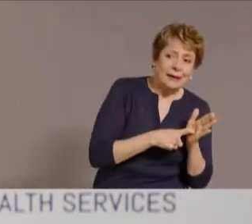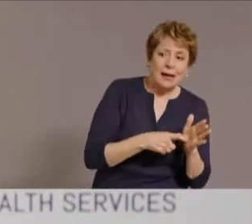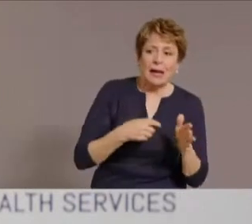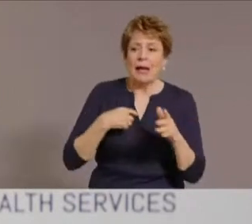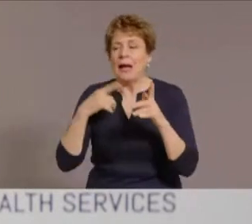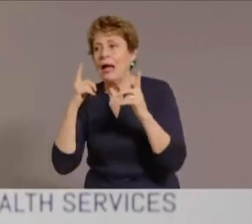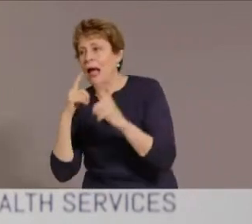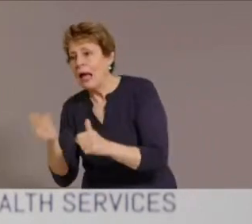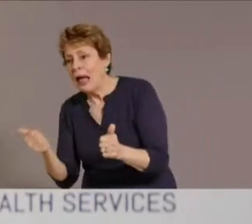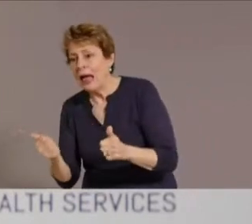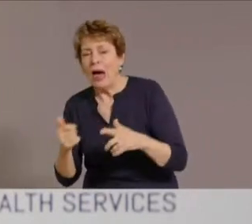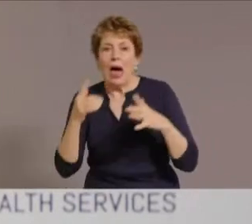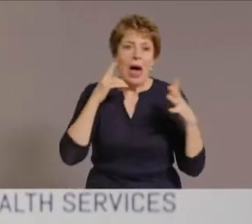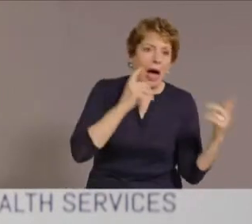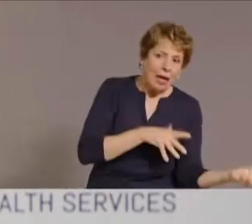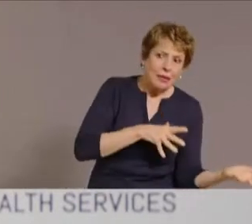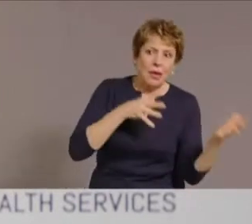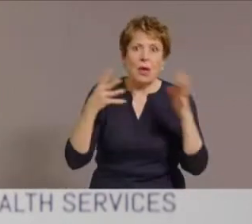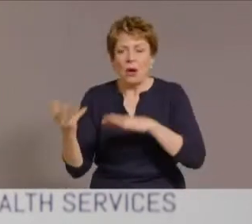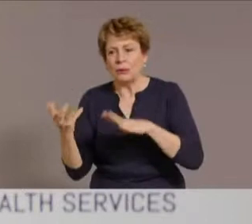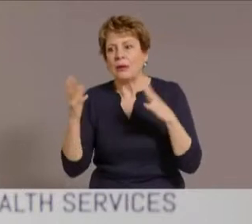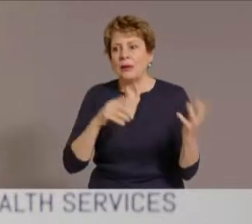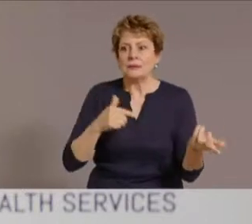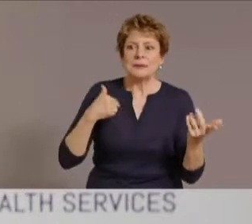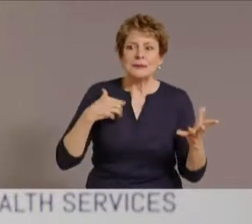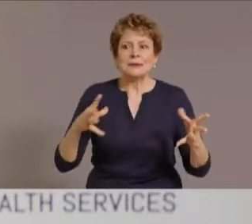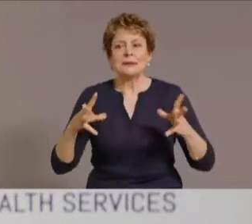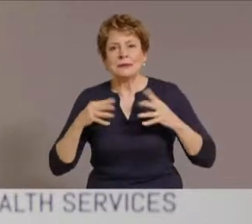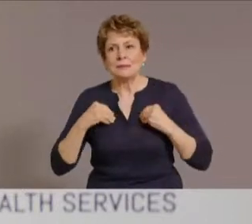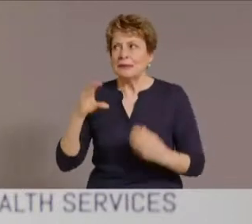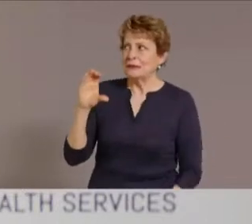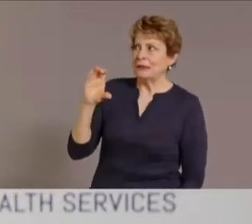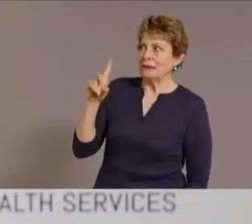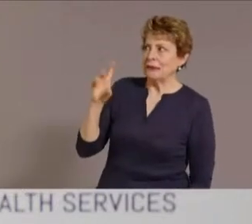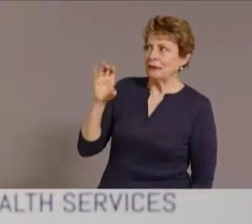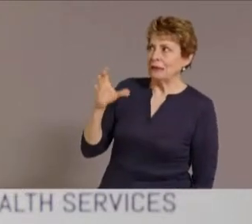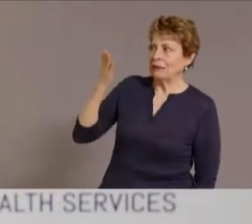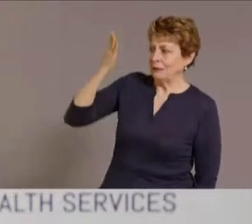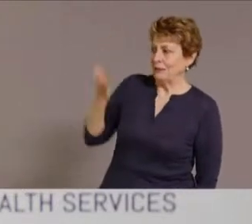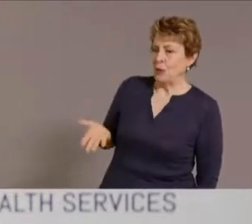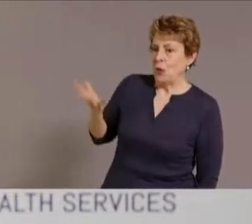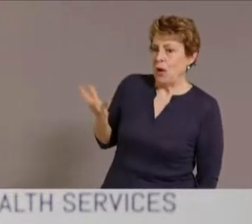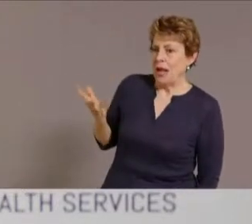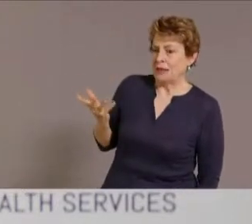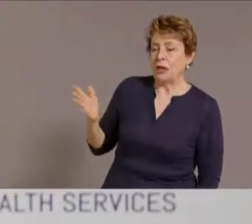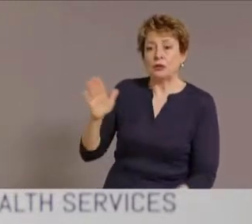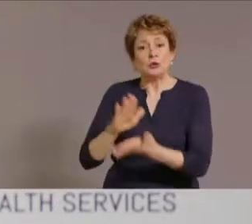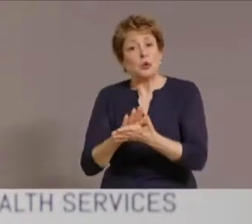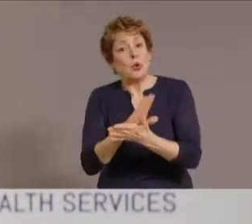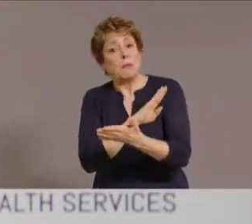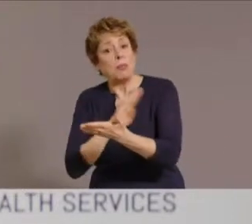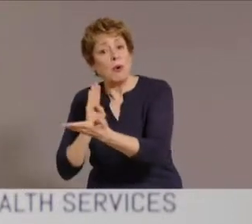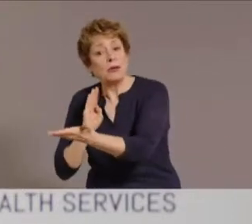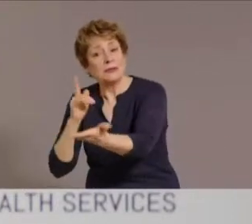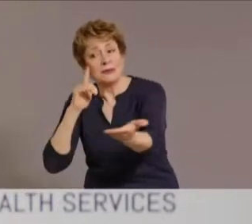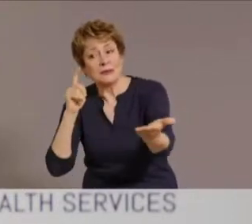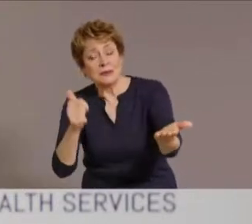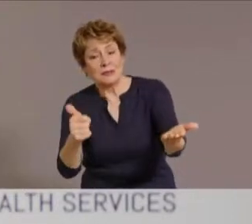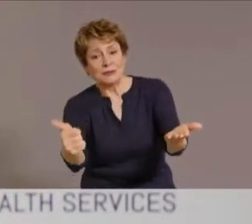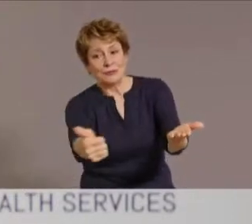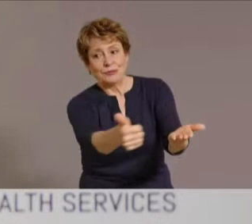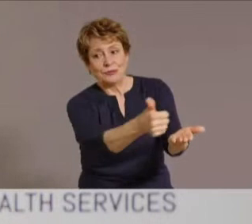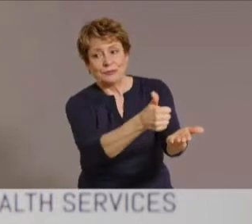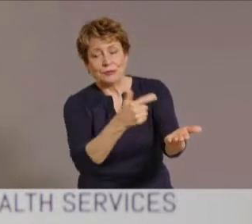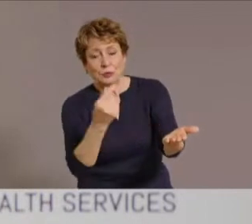say we are just adopting the CDC recommendations. The school boards can decide for themselves on whether or not they want to have